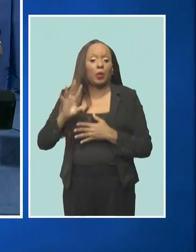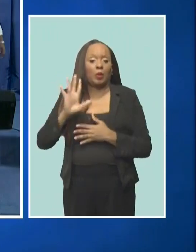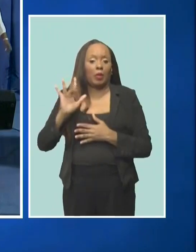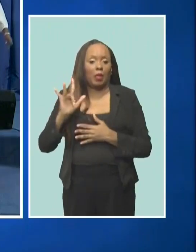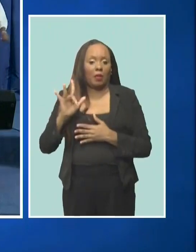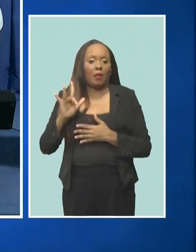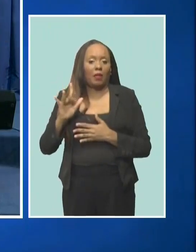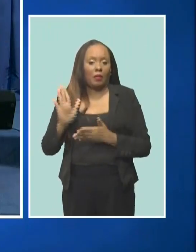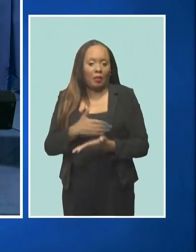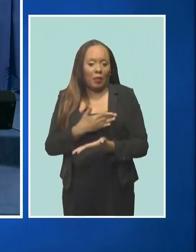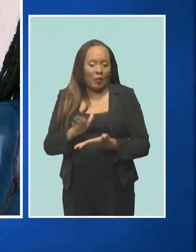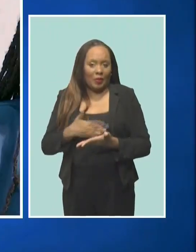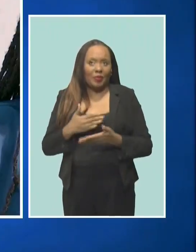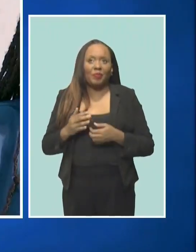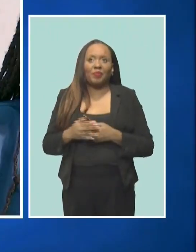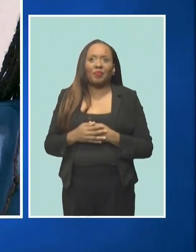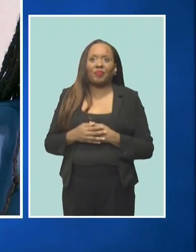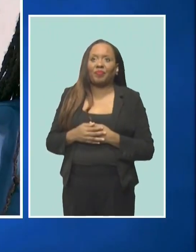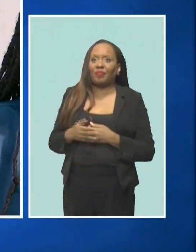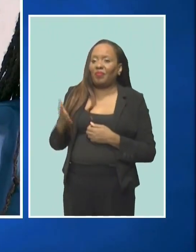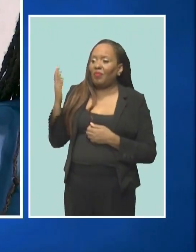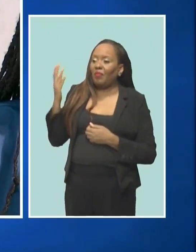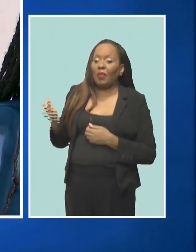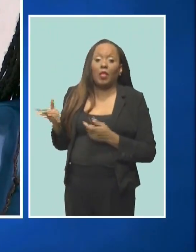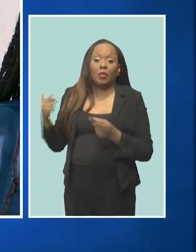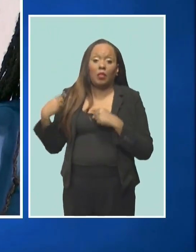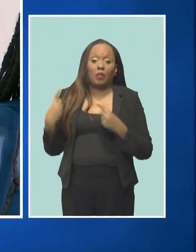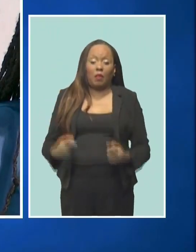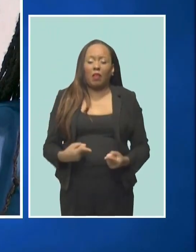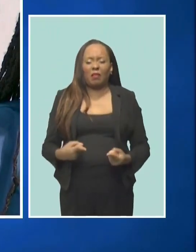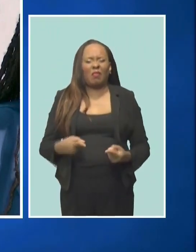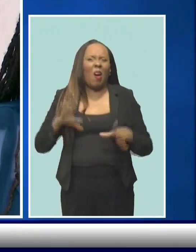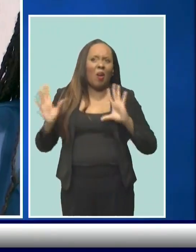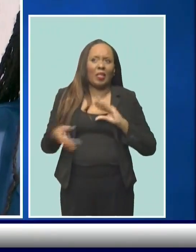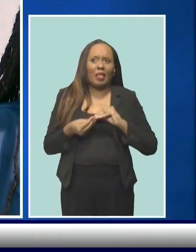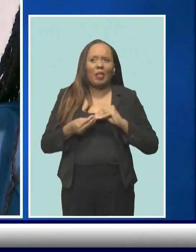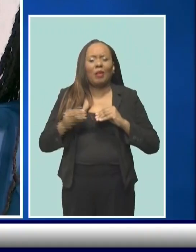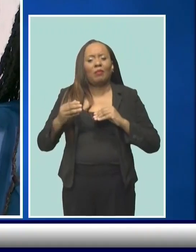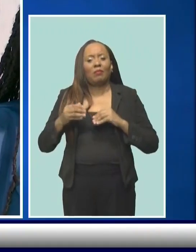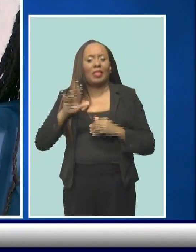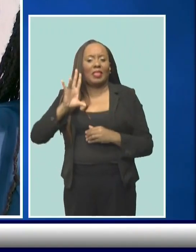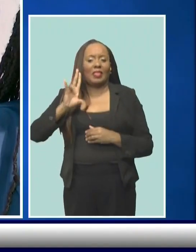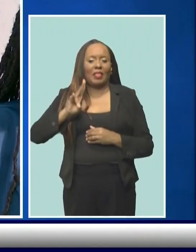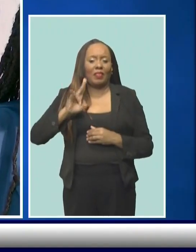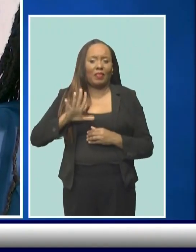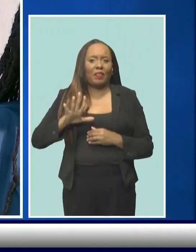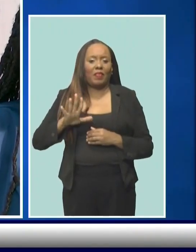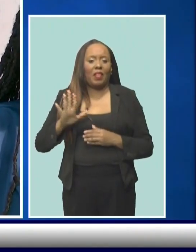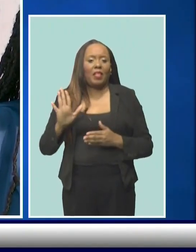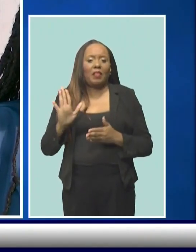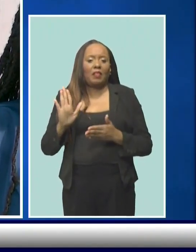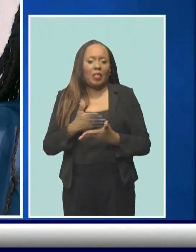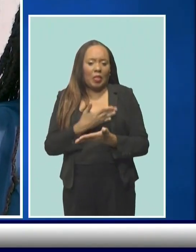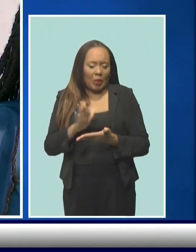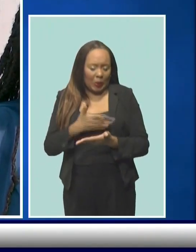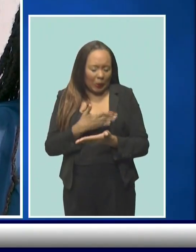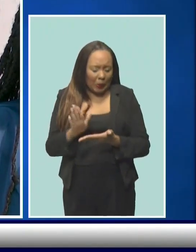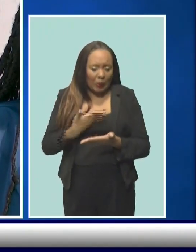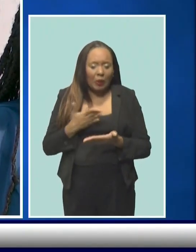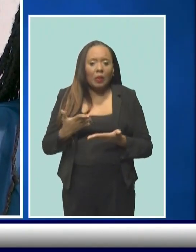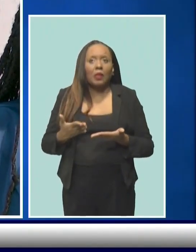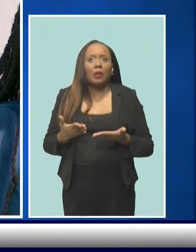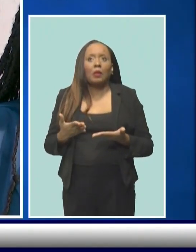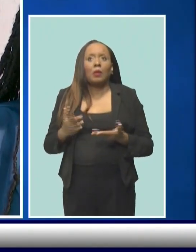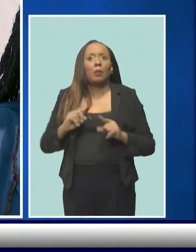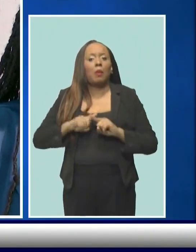project. In counting, we have 75 or over 75 original songs, and we